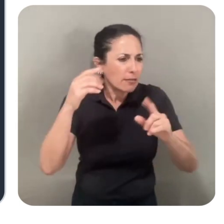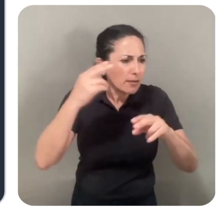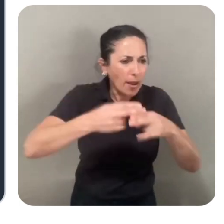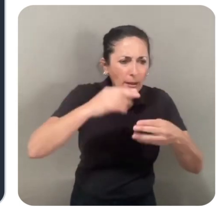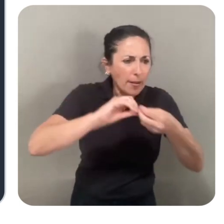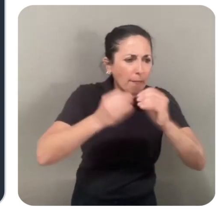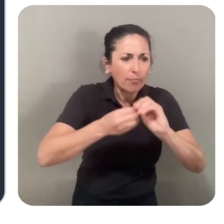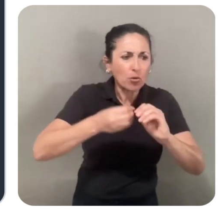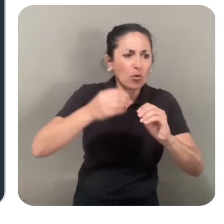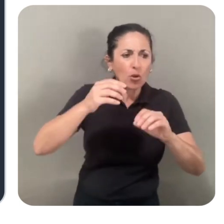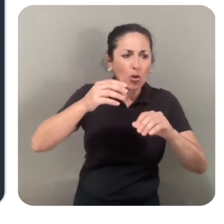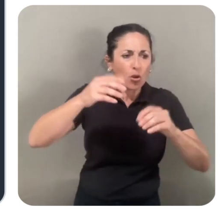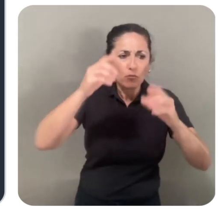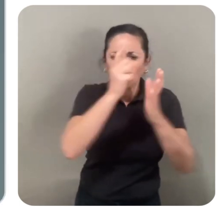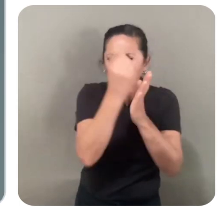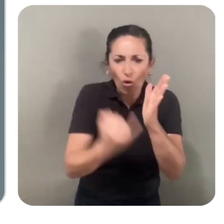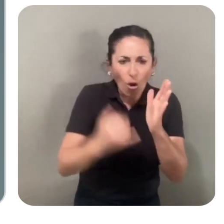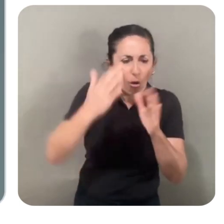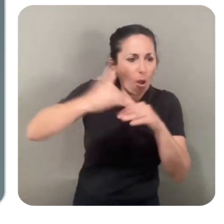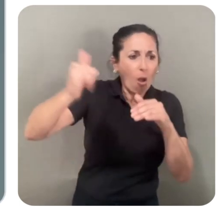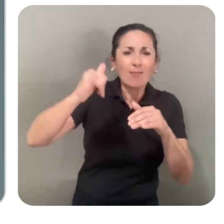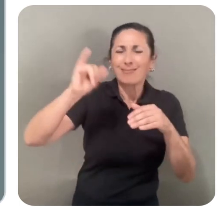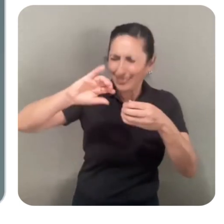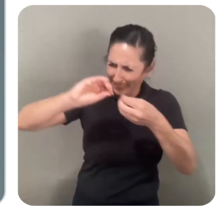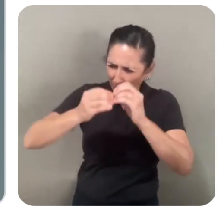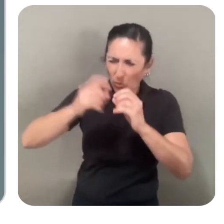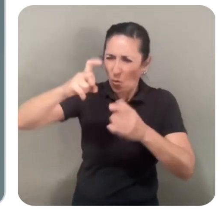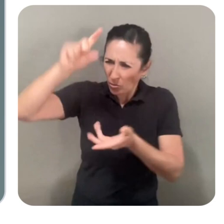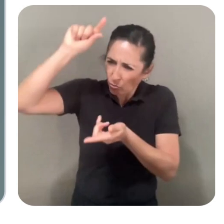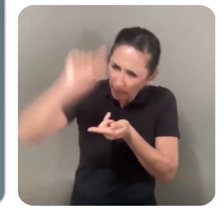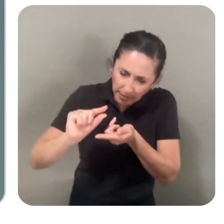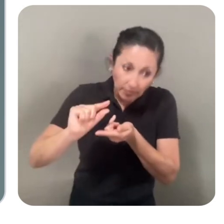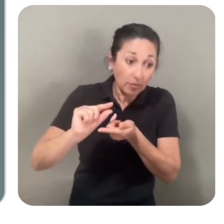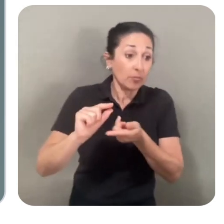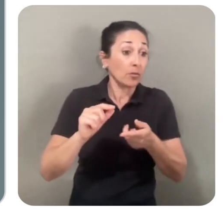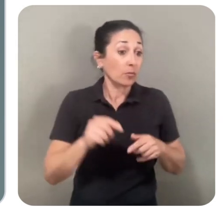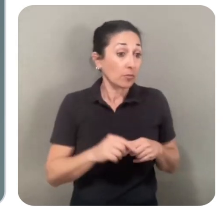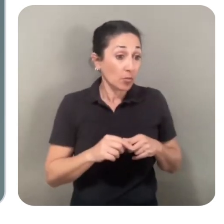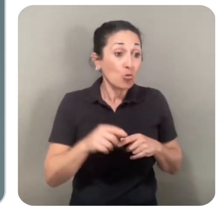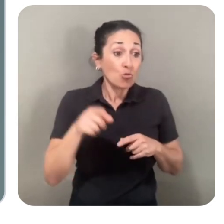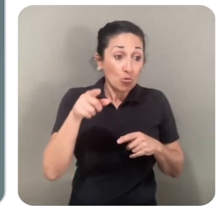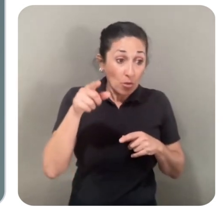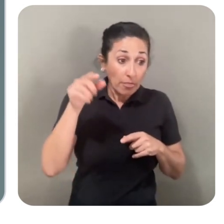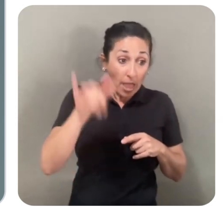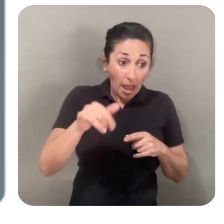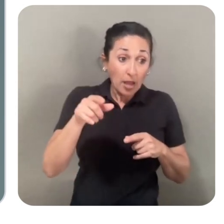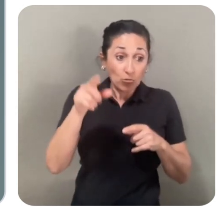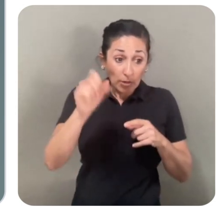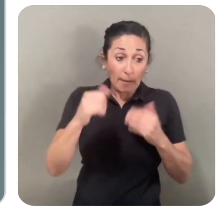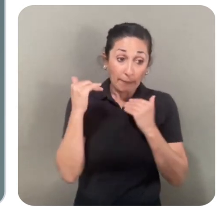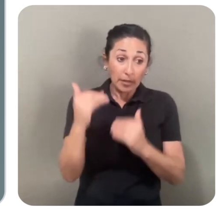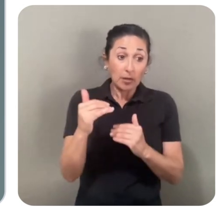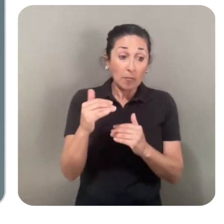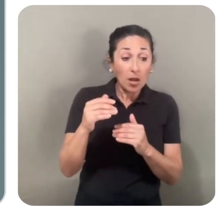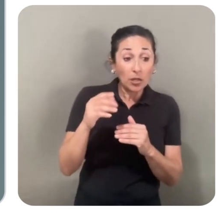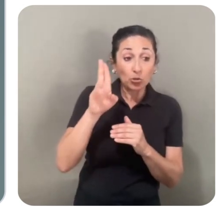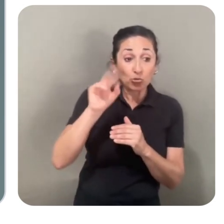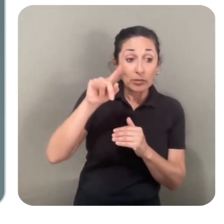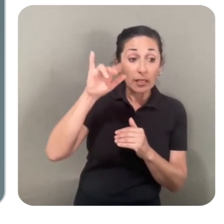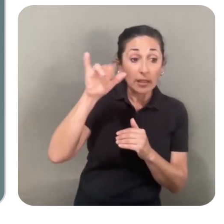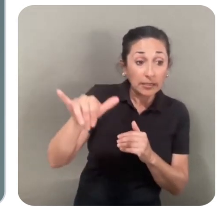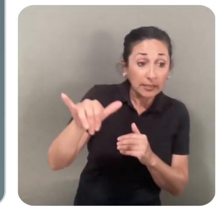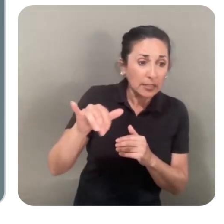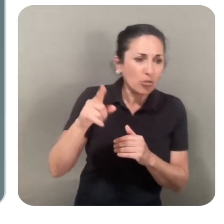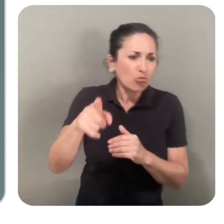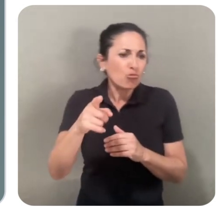key values that you want to minimize. Unity can also provide individual render frame breakdowns, allowing you to step